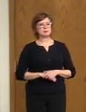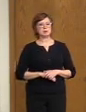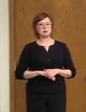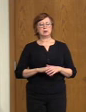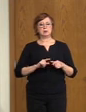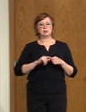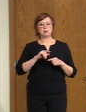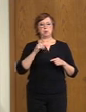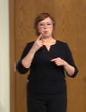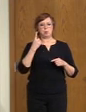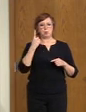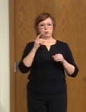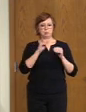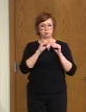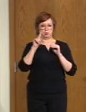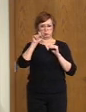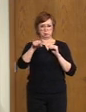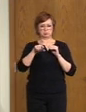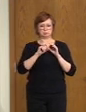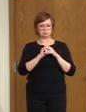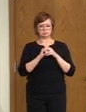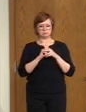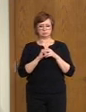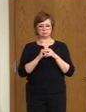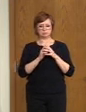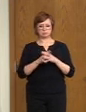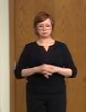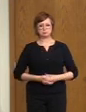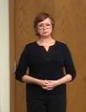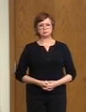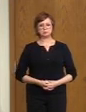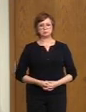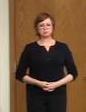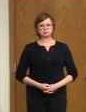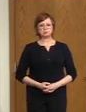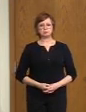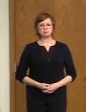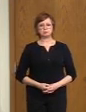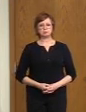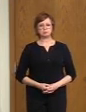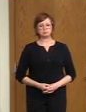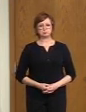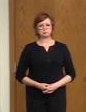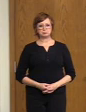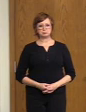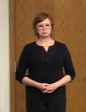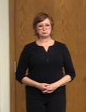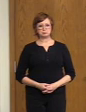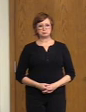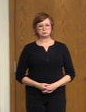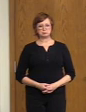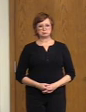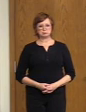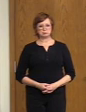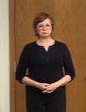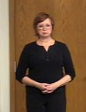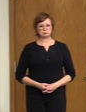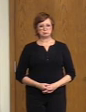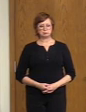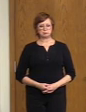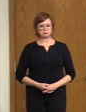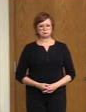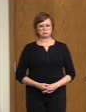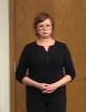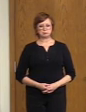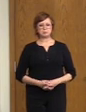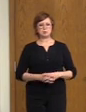Canadian Press, one more follow-up. You had mentioned earlier in the press conference that the goal was to have the vaccines administered